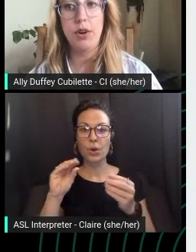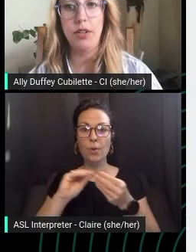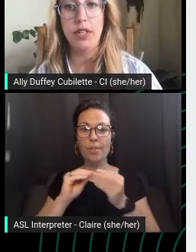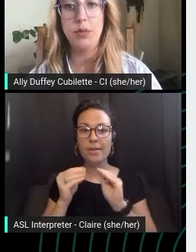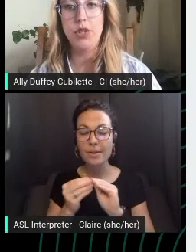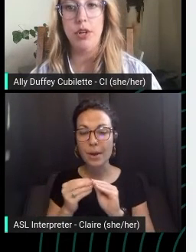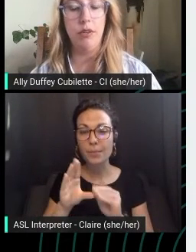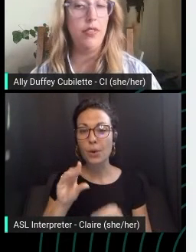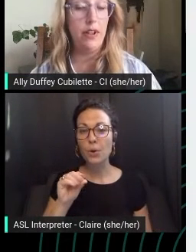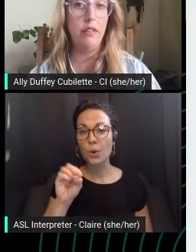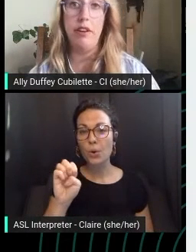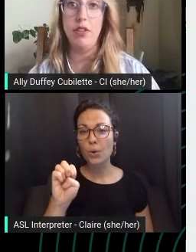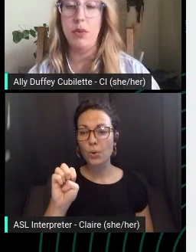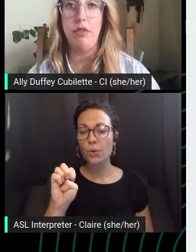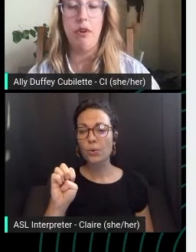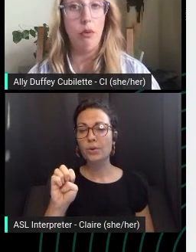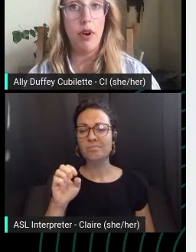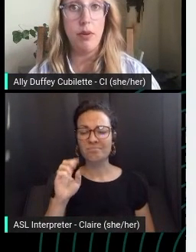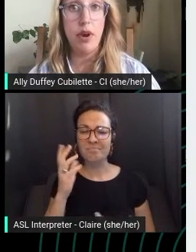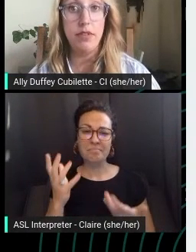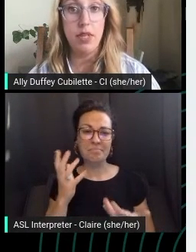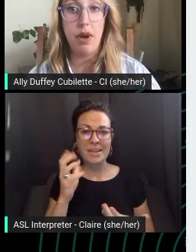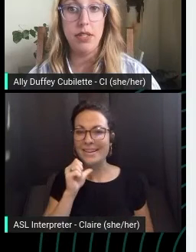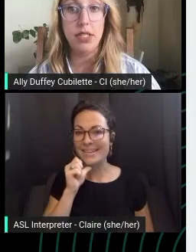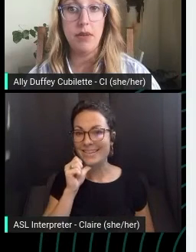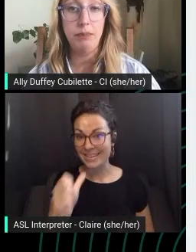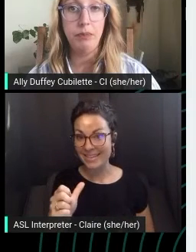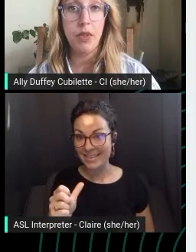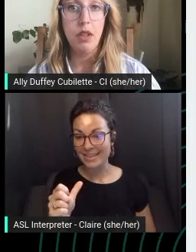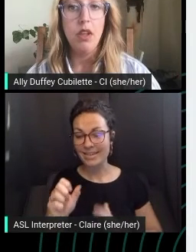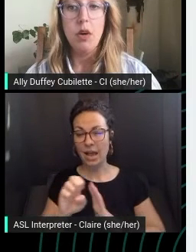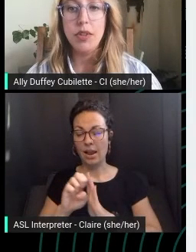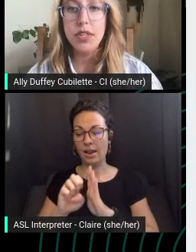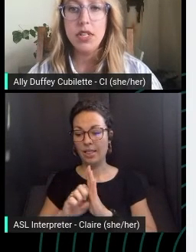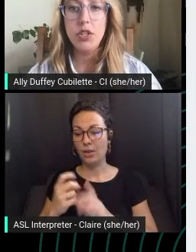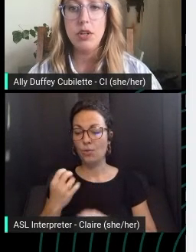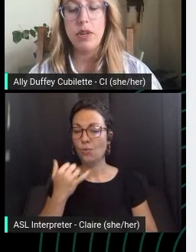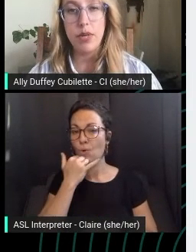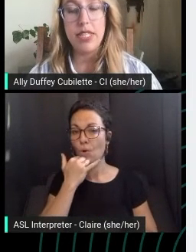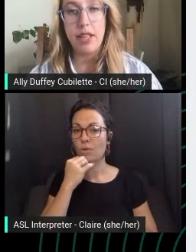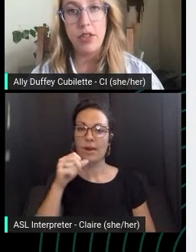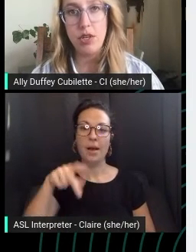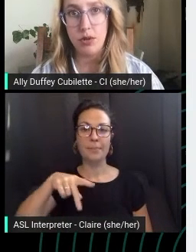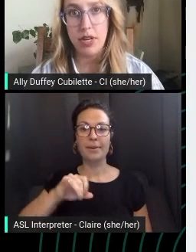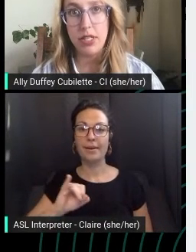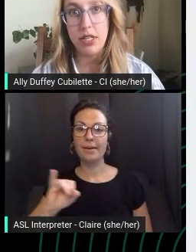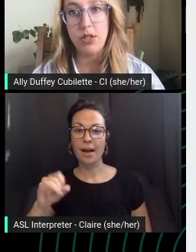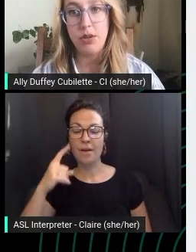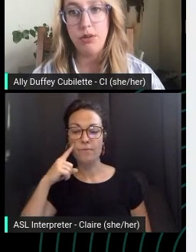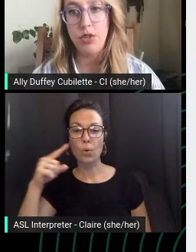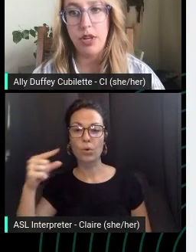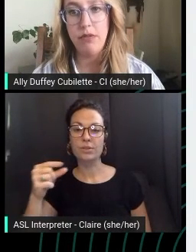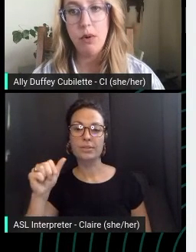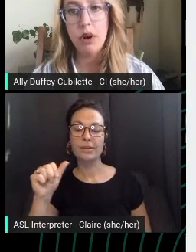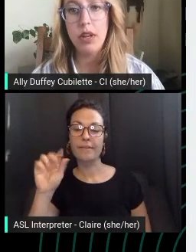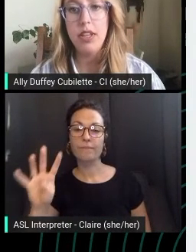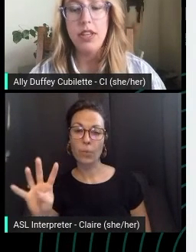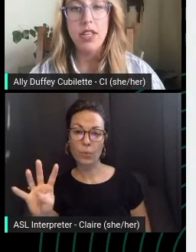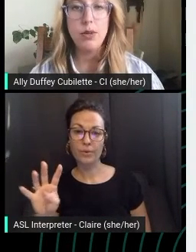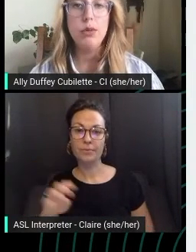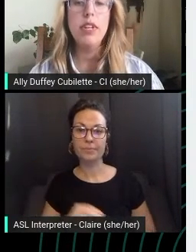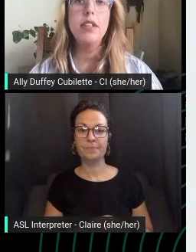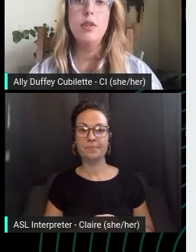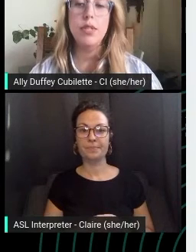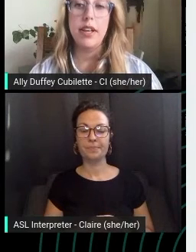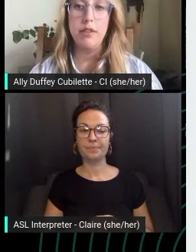checking internally to be sure that aligns with your own privacy policy. What this can do if we send the user ID to GA4